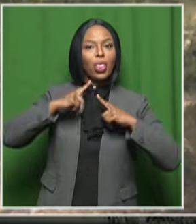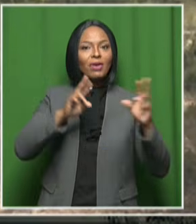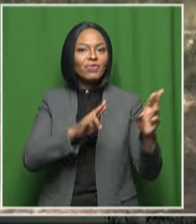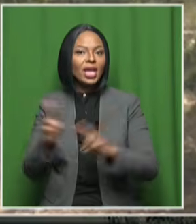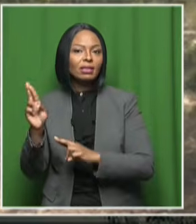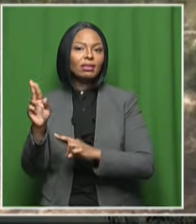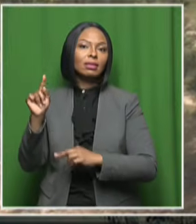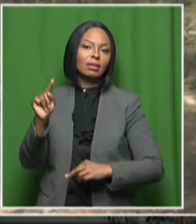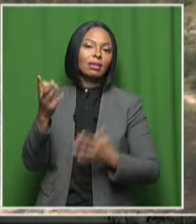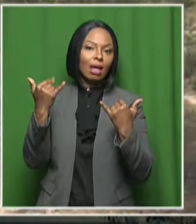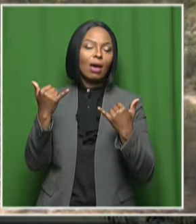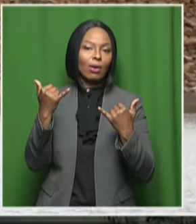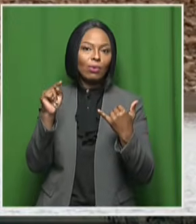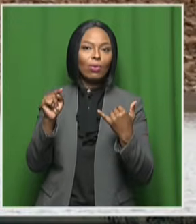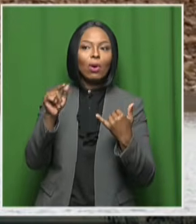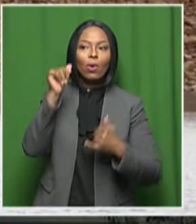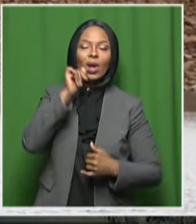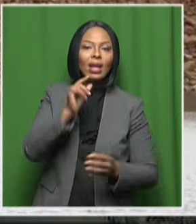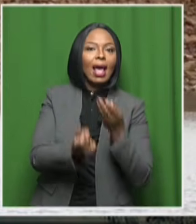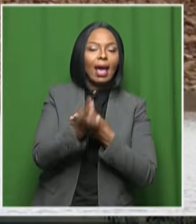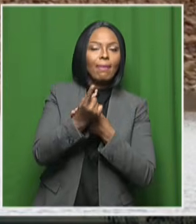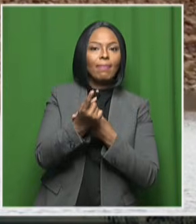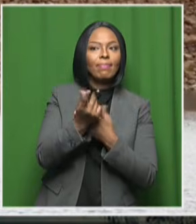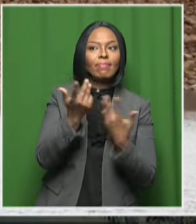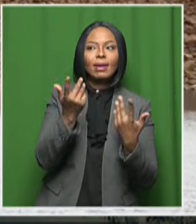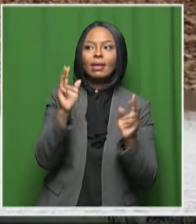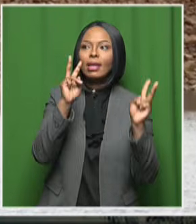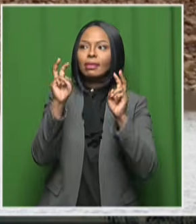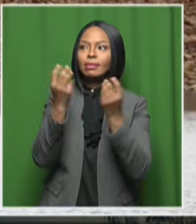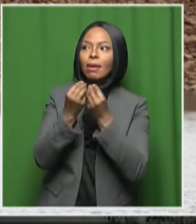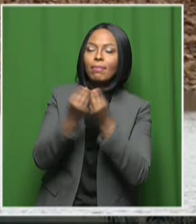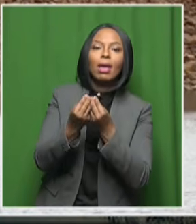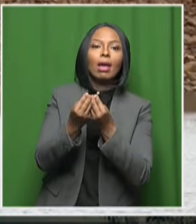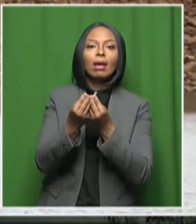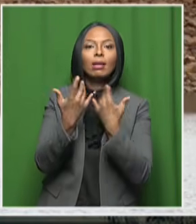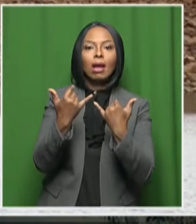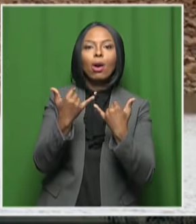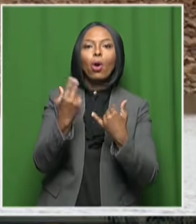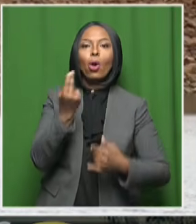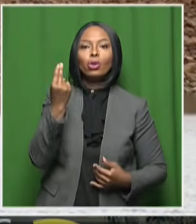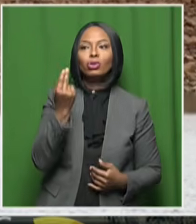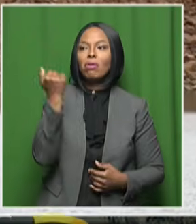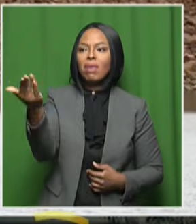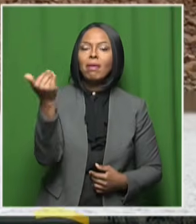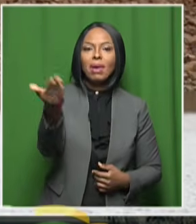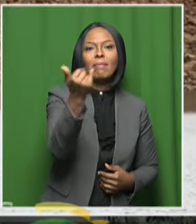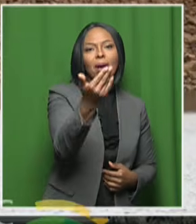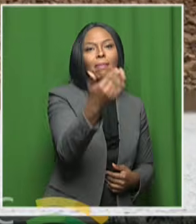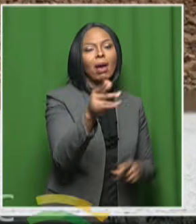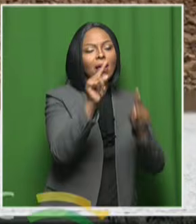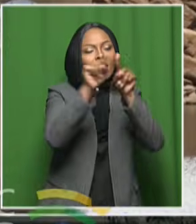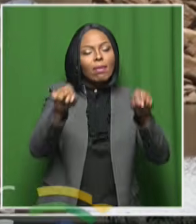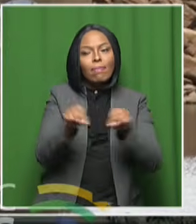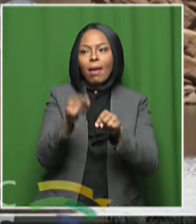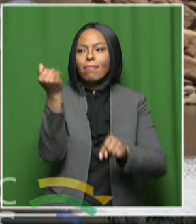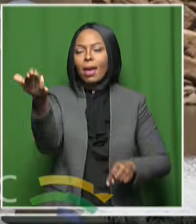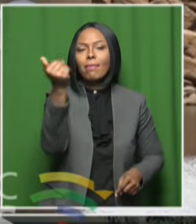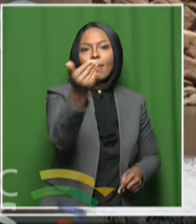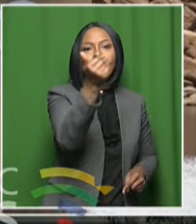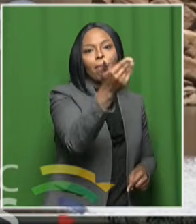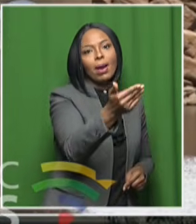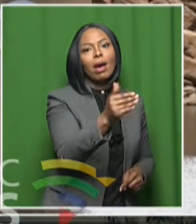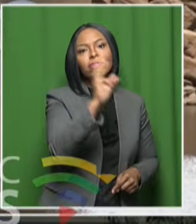have already distributed the brochures and pamphlets from through our Visit Knysna, our tourism